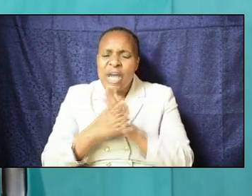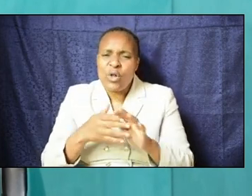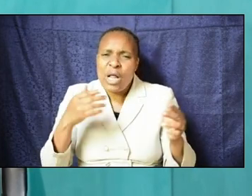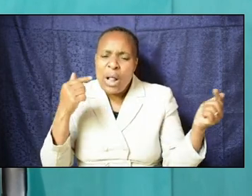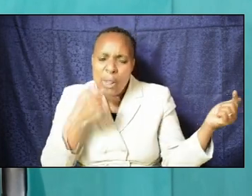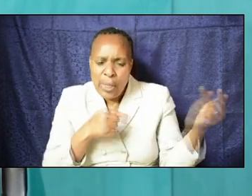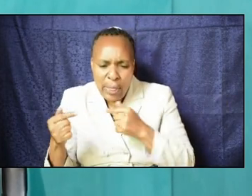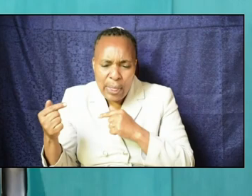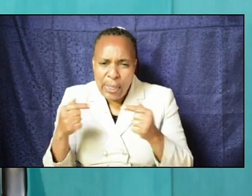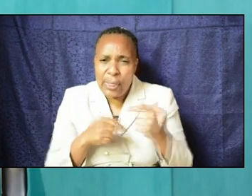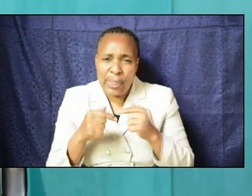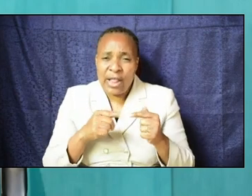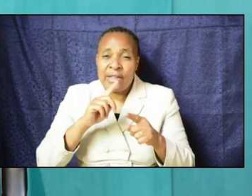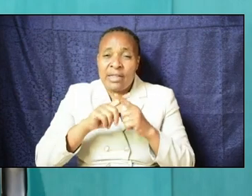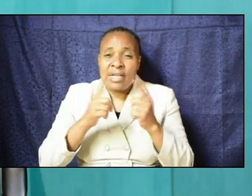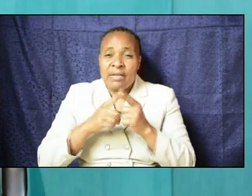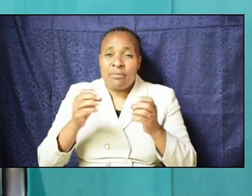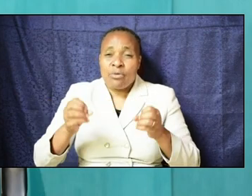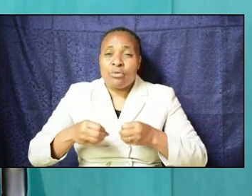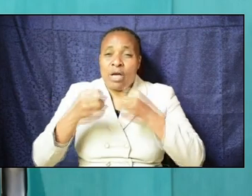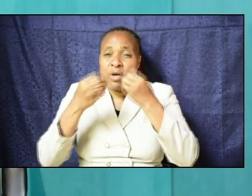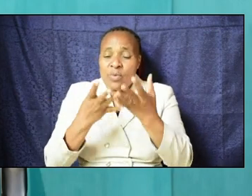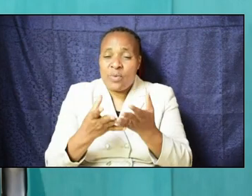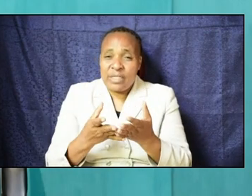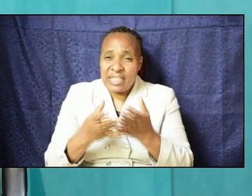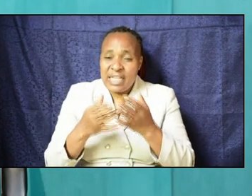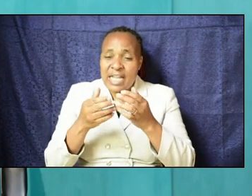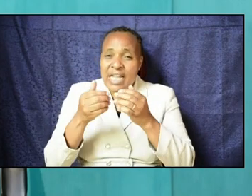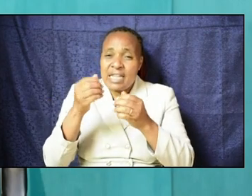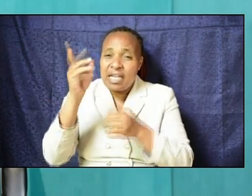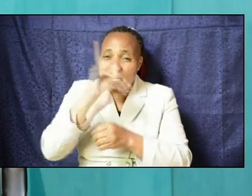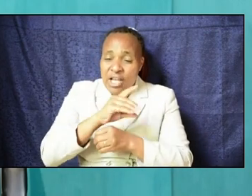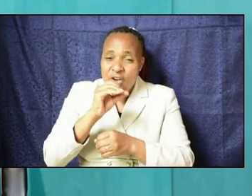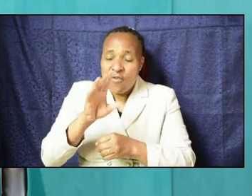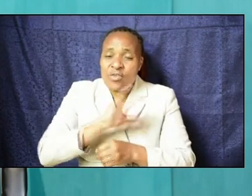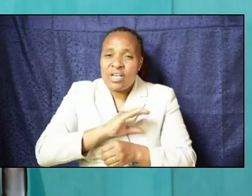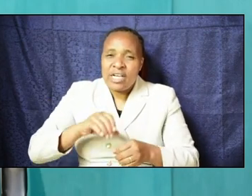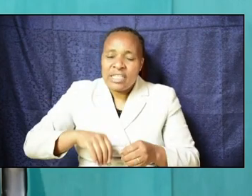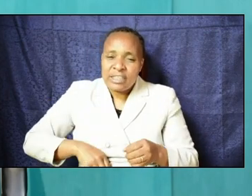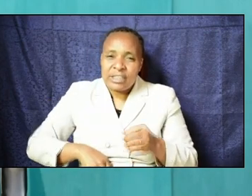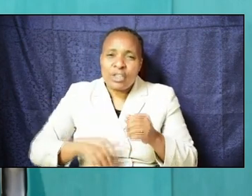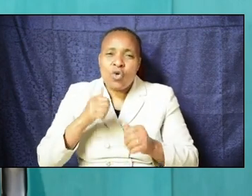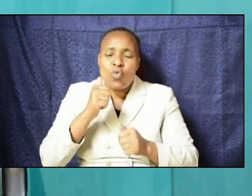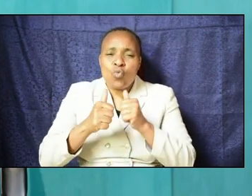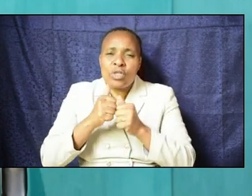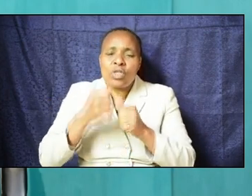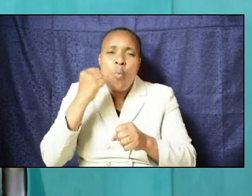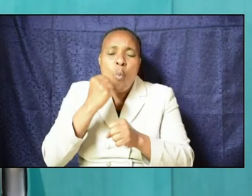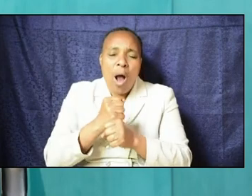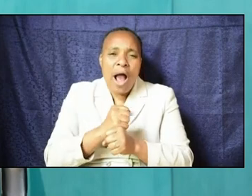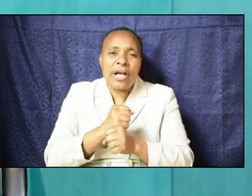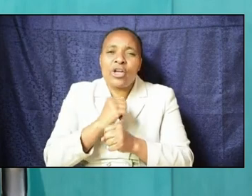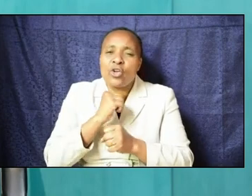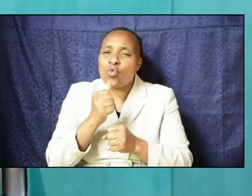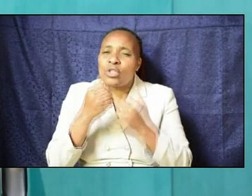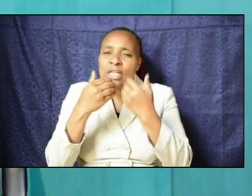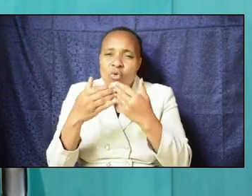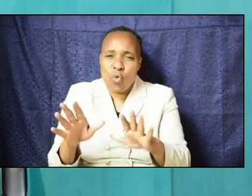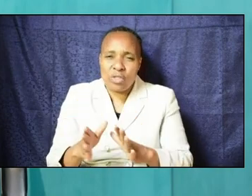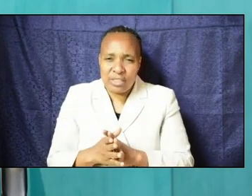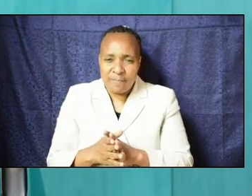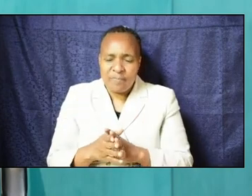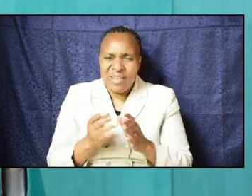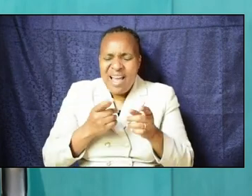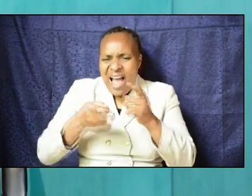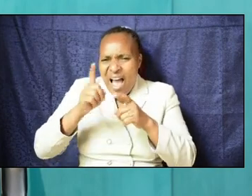arguing, and then I'll be able to boast on the day of Christ that I did not run or labor in vain. This is still adding on